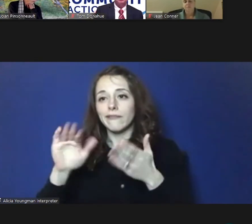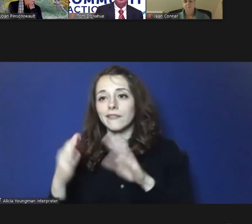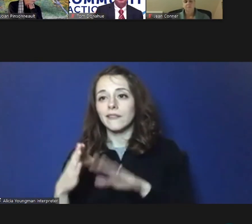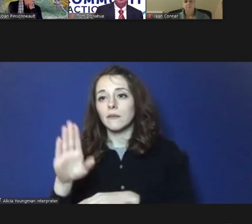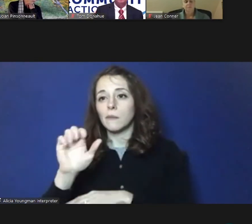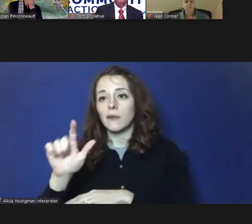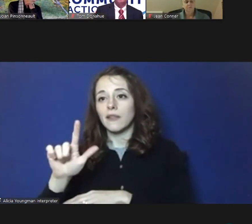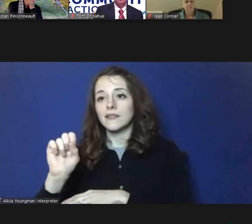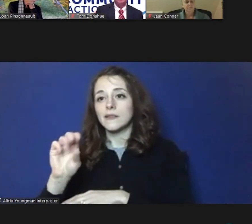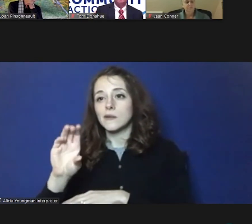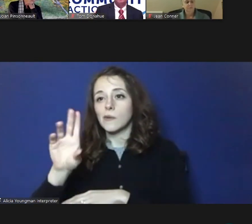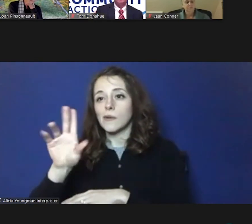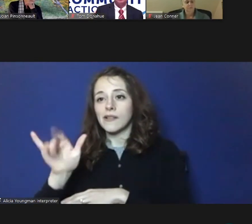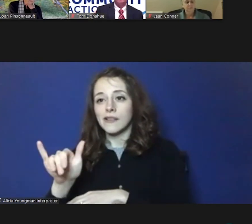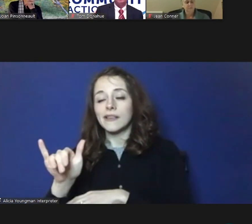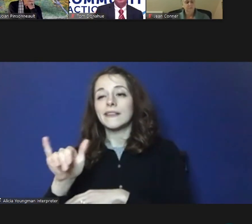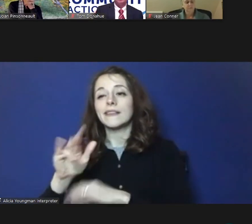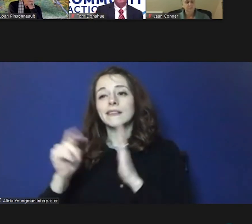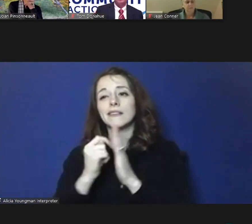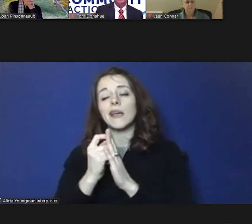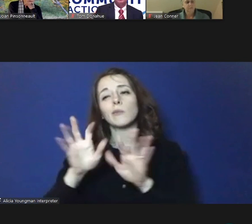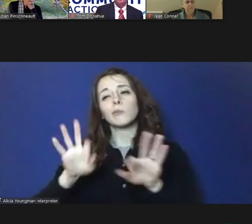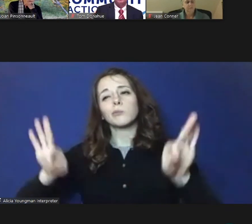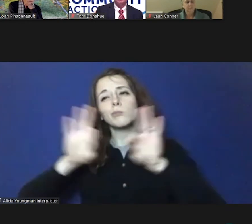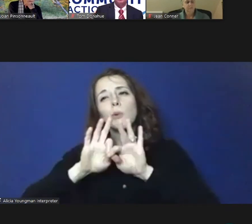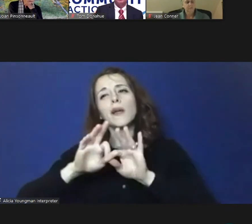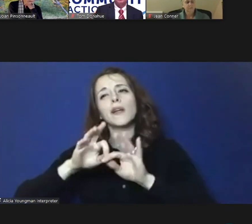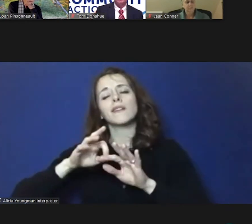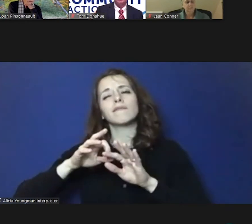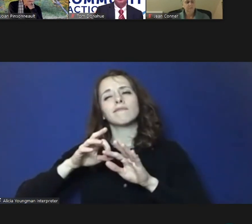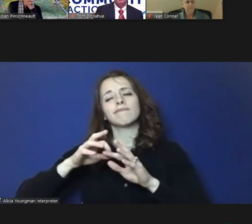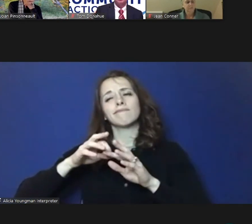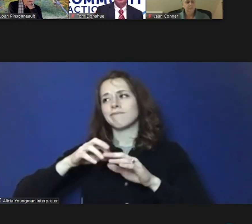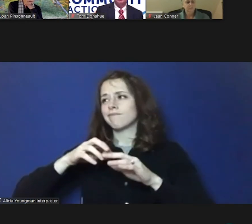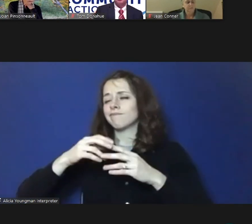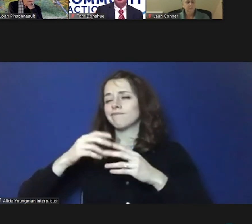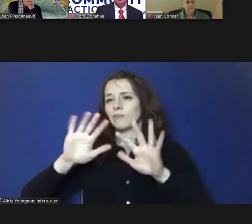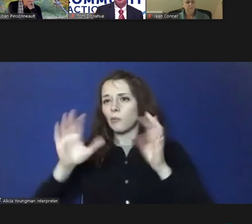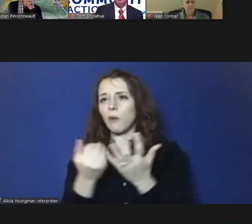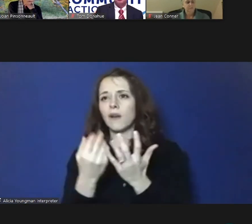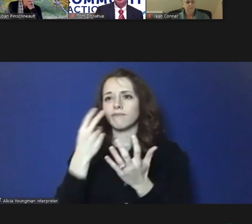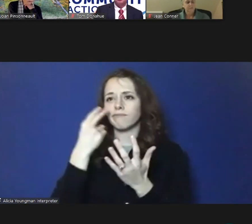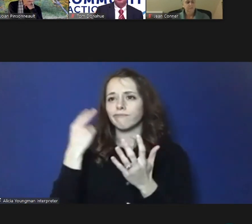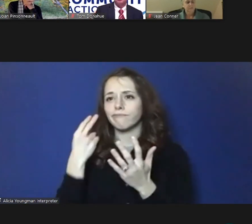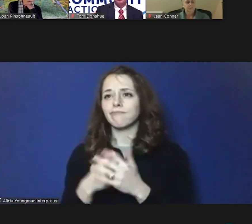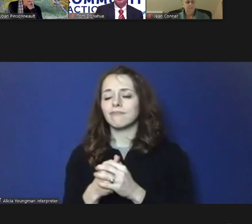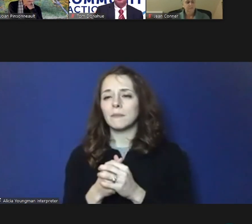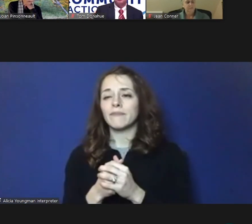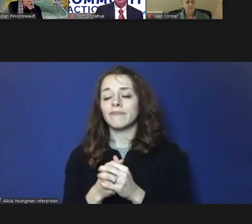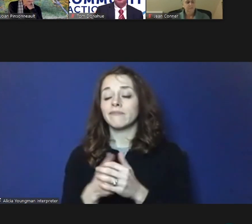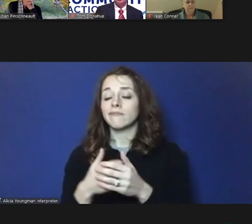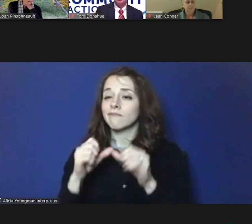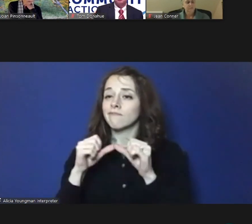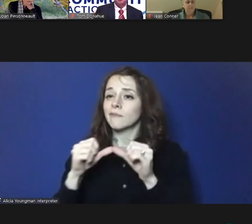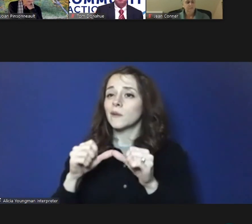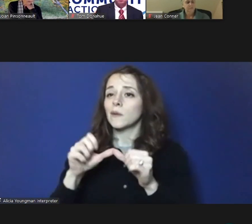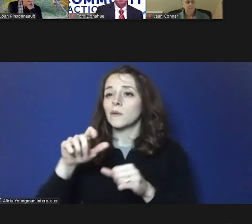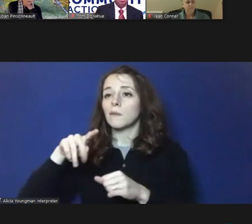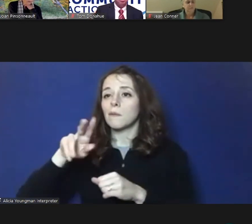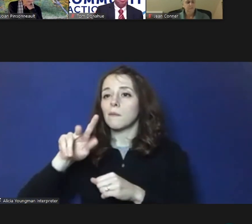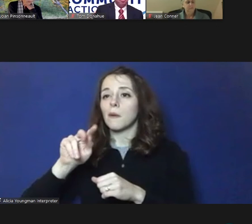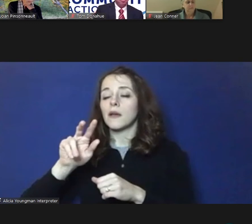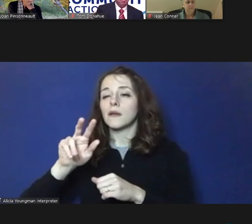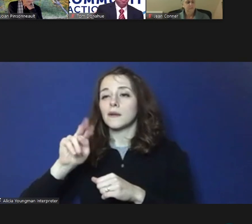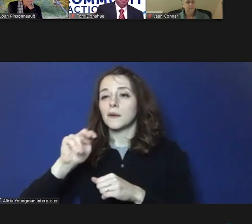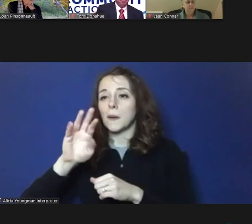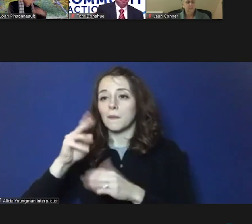Bill Scully at a time of critical social reflection, still getting the Putnam Project going and supporting all these